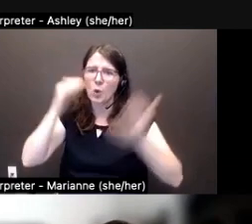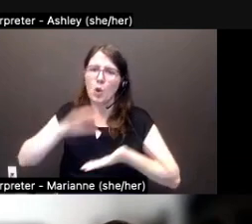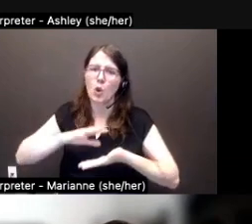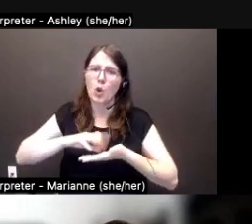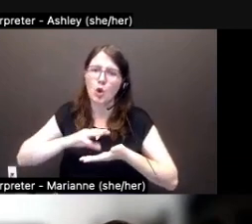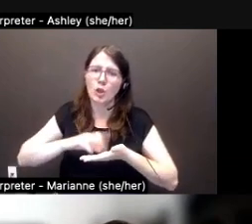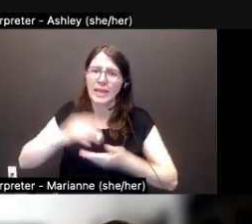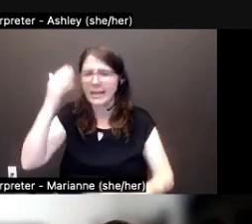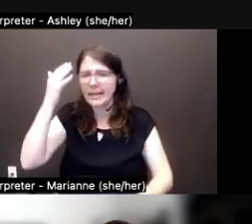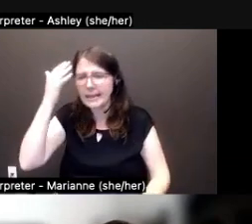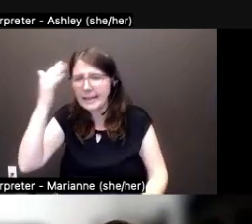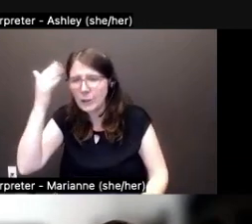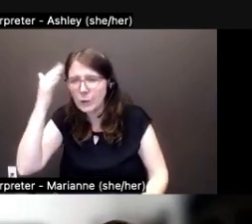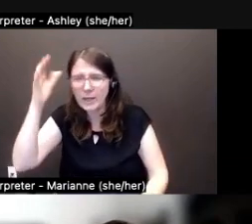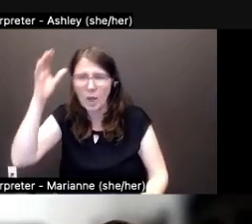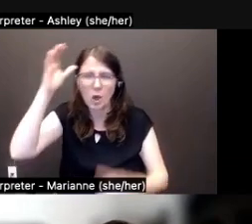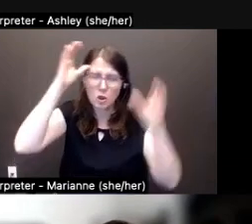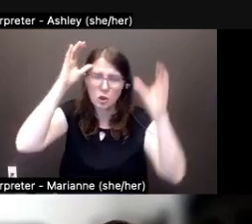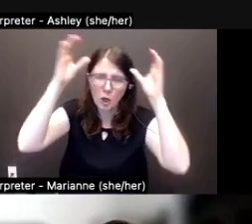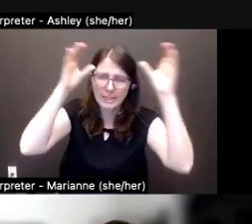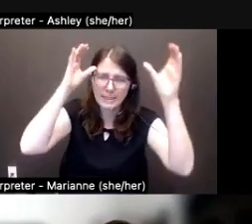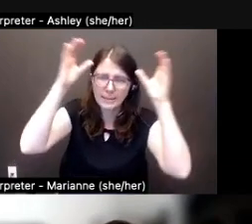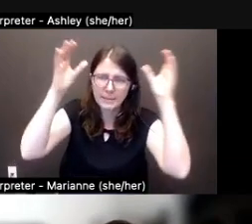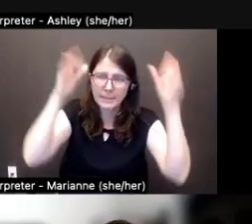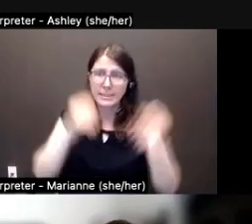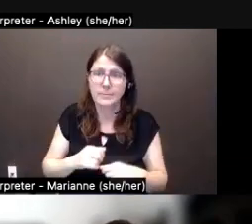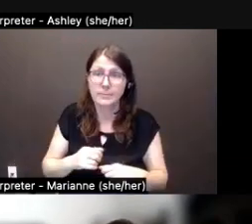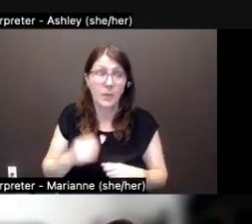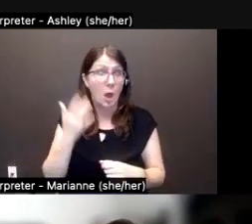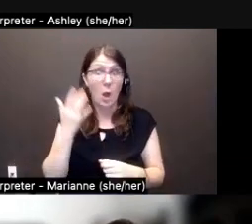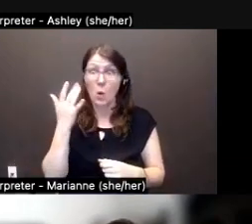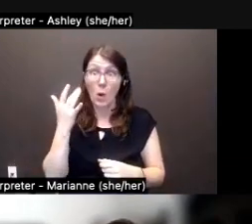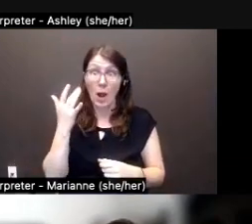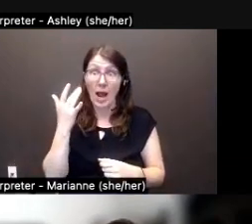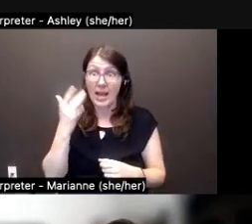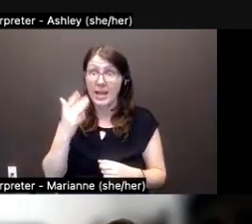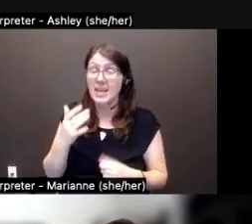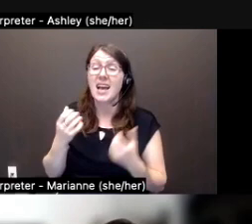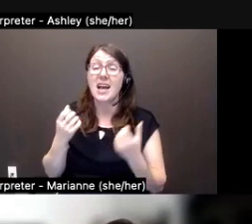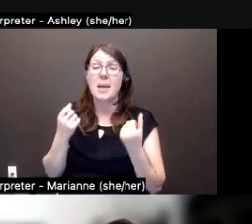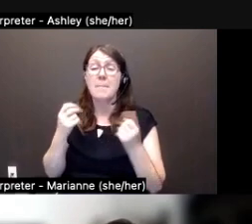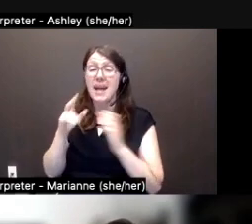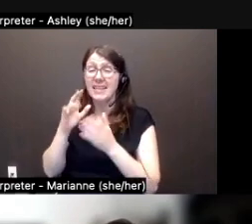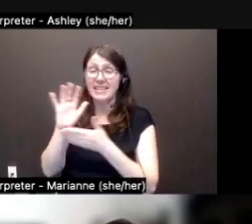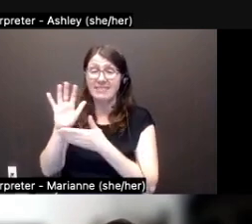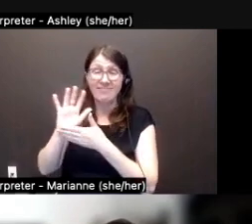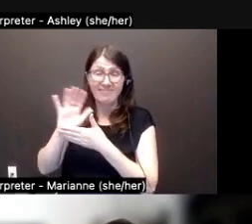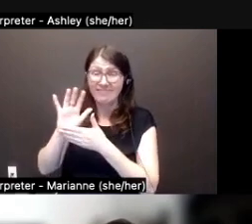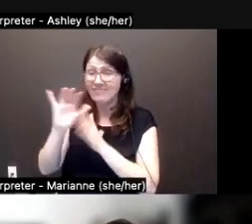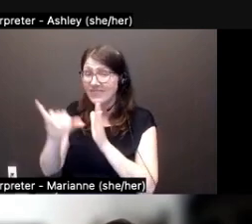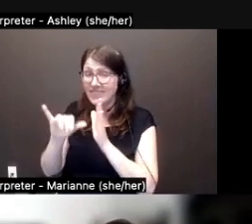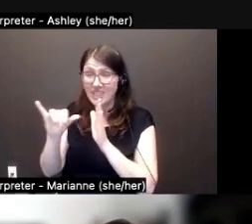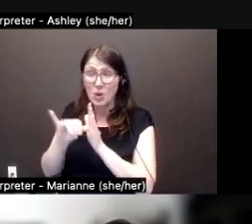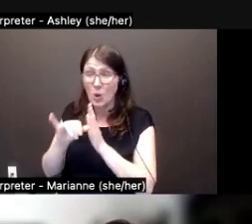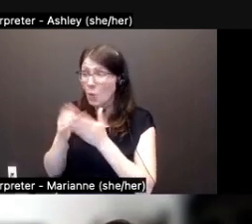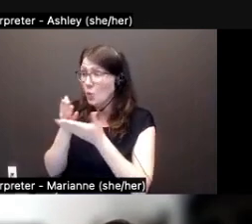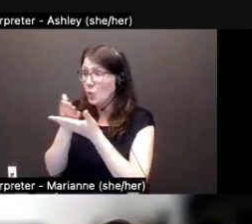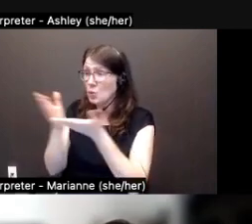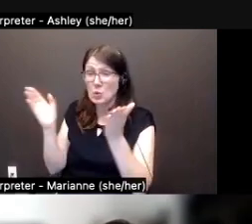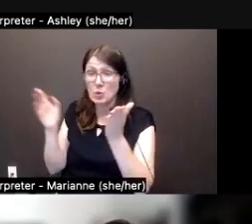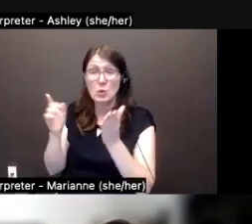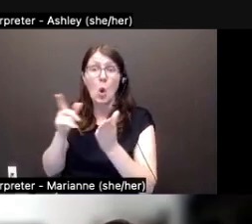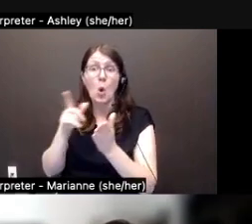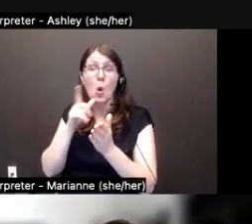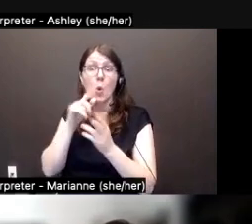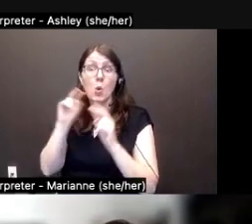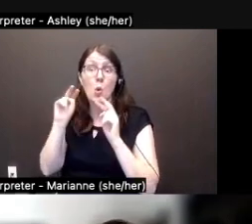at so many videos that were targeting children. I had to refresh myself